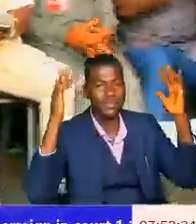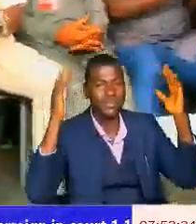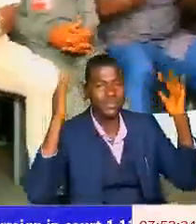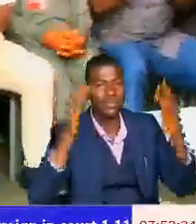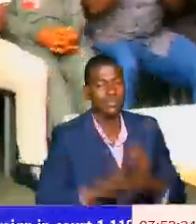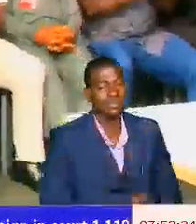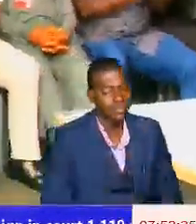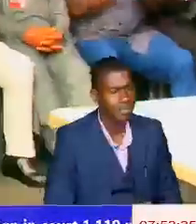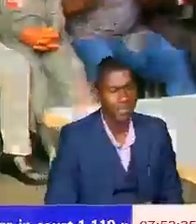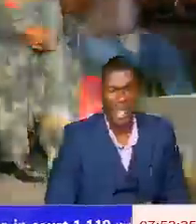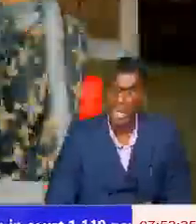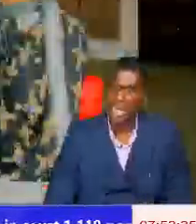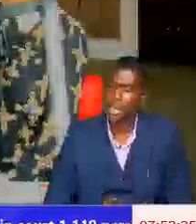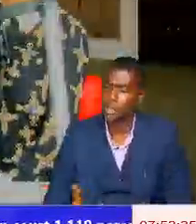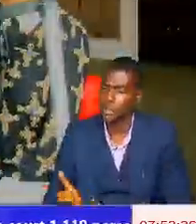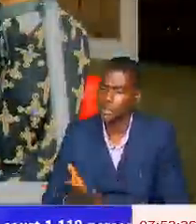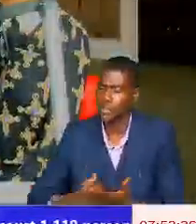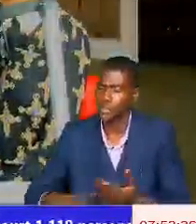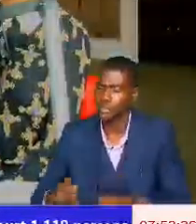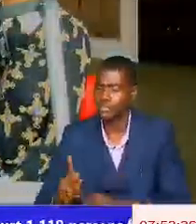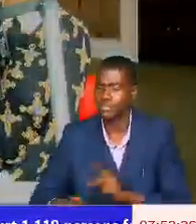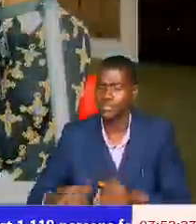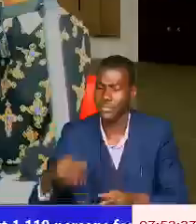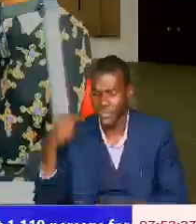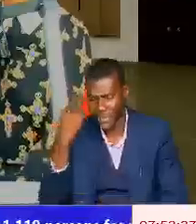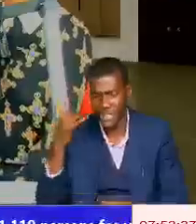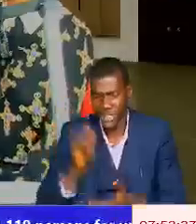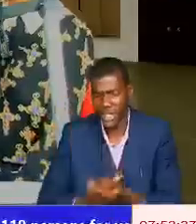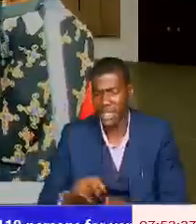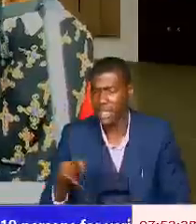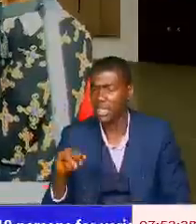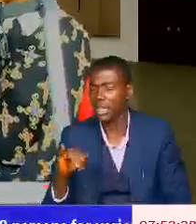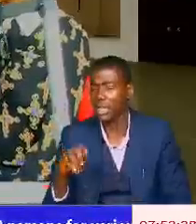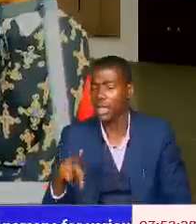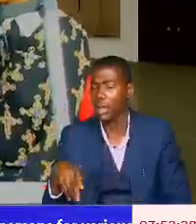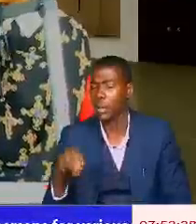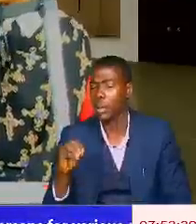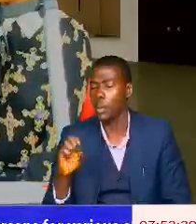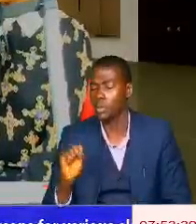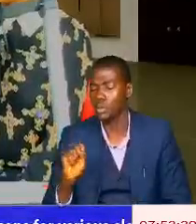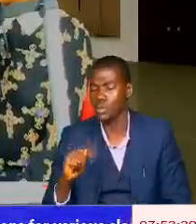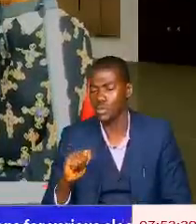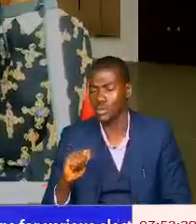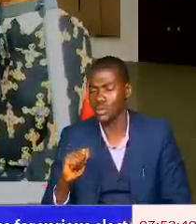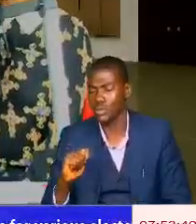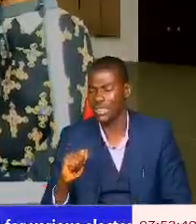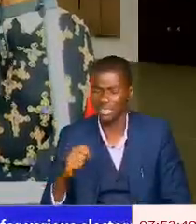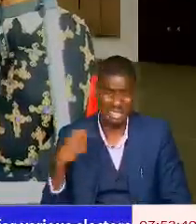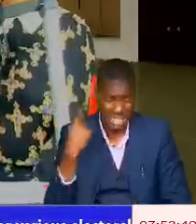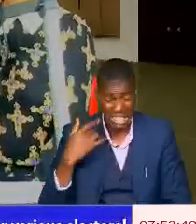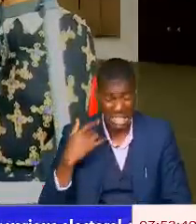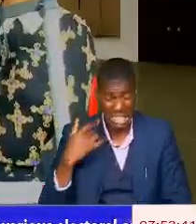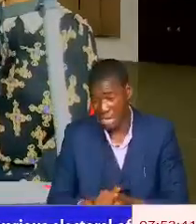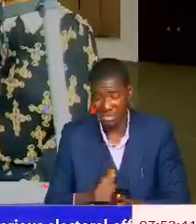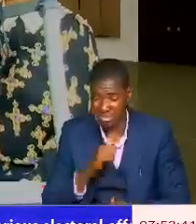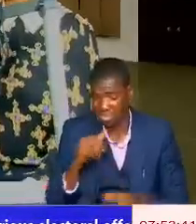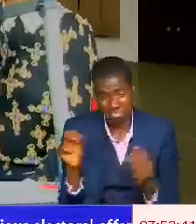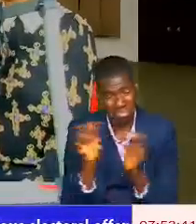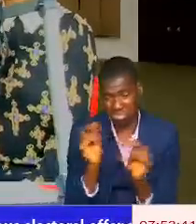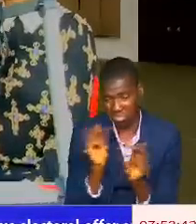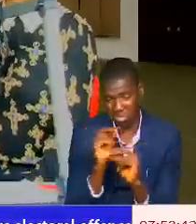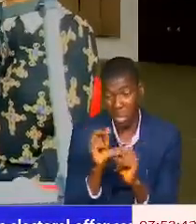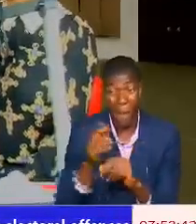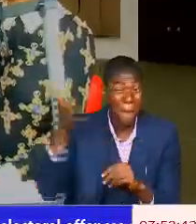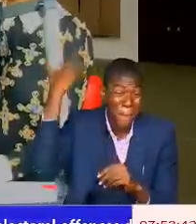some people think say NIPOST no day again. No day. Now he make them come. Yes, make because them come. Those days we been the write